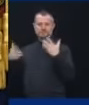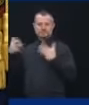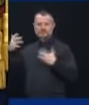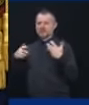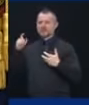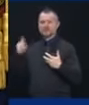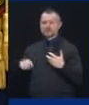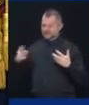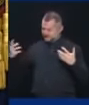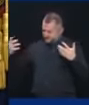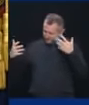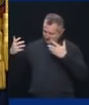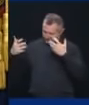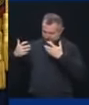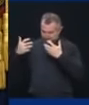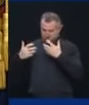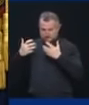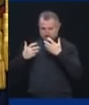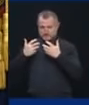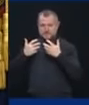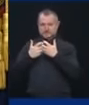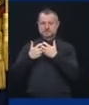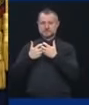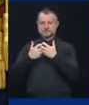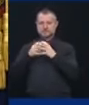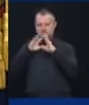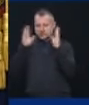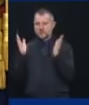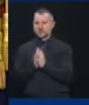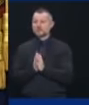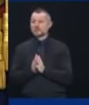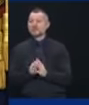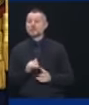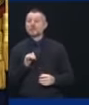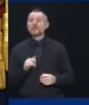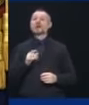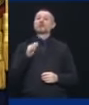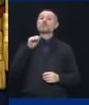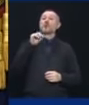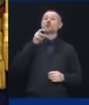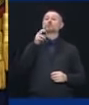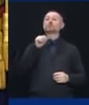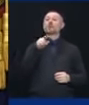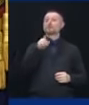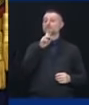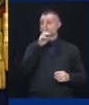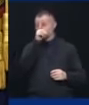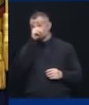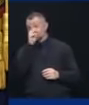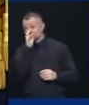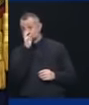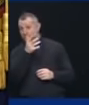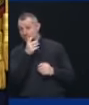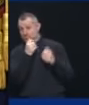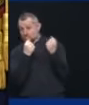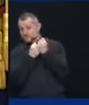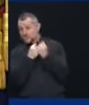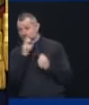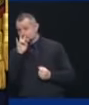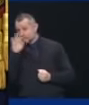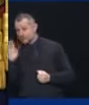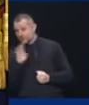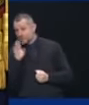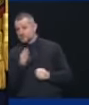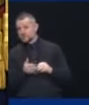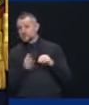compromise the entirety. Will you support the $7 billion, or will you try to convince them that it's